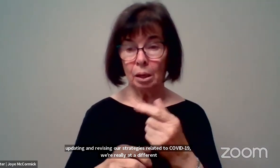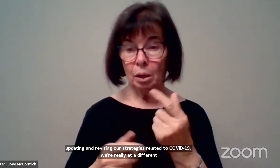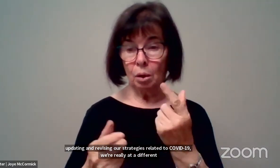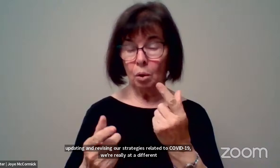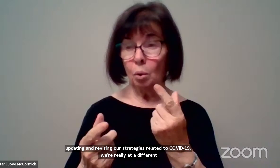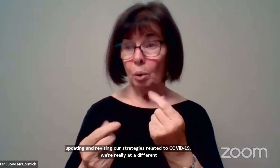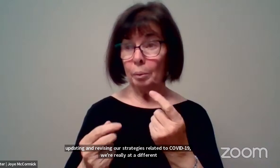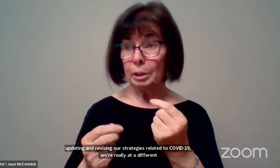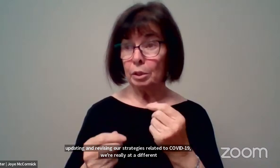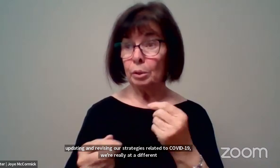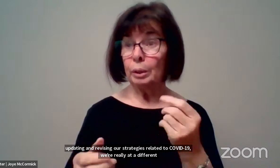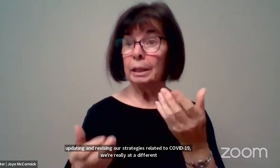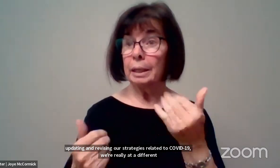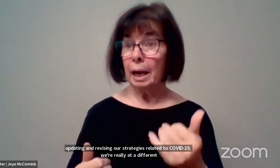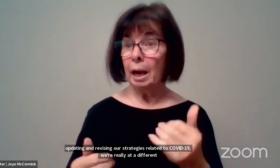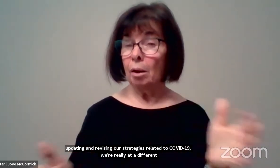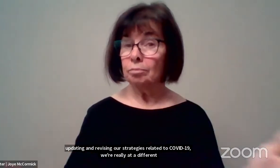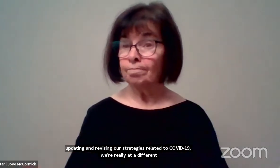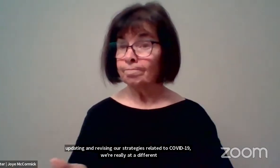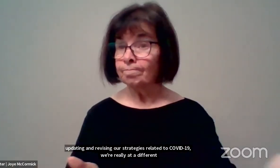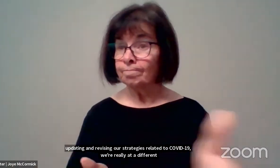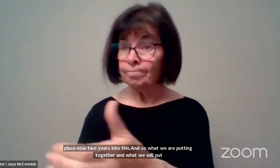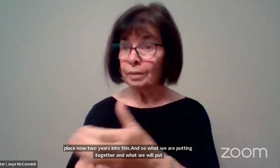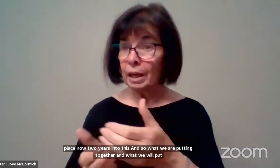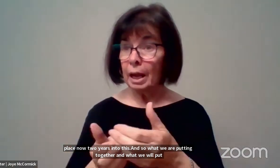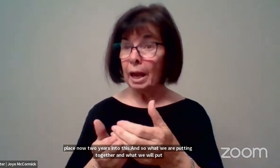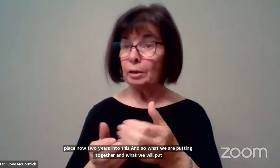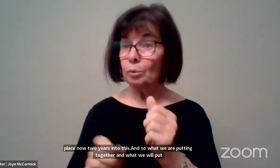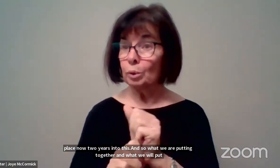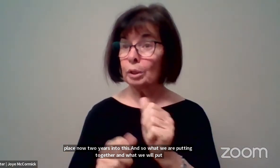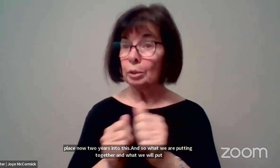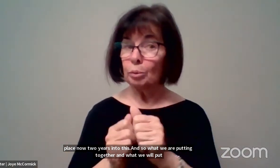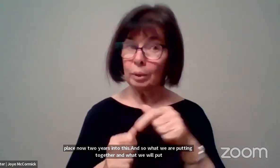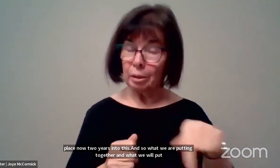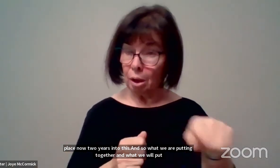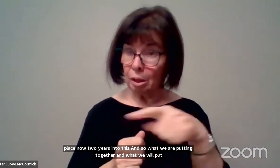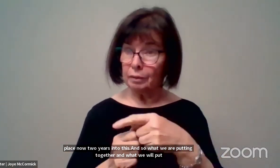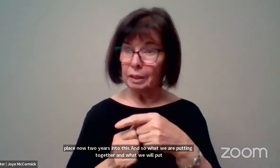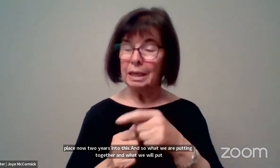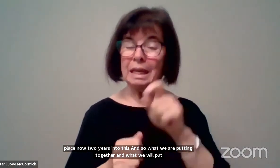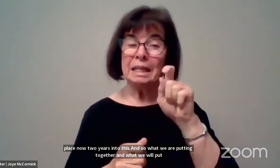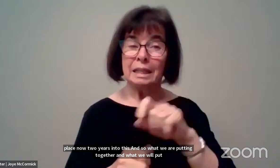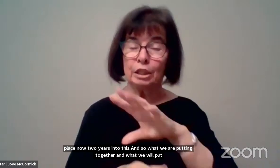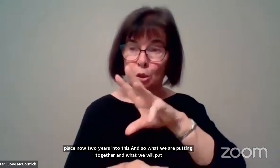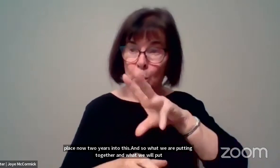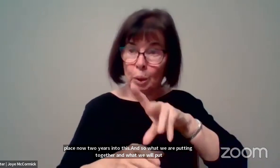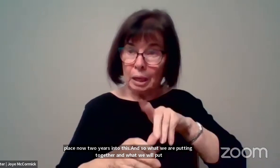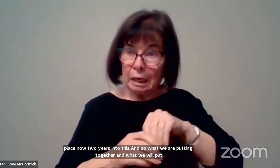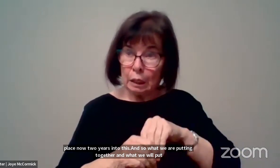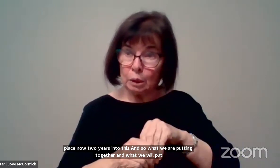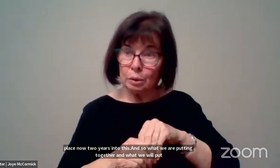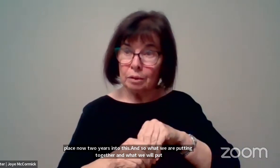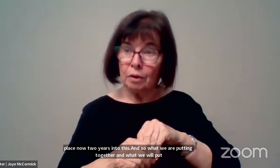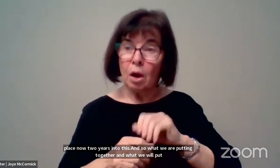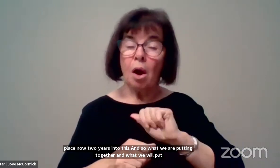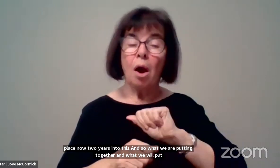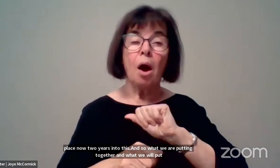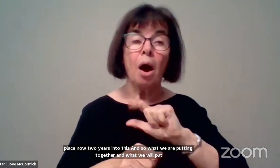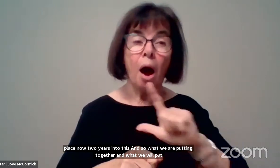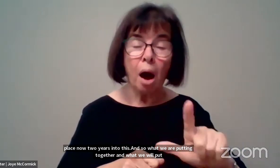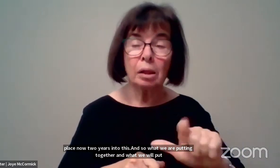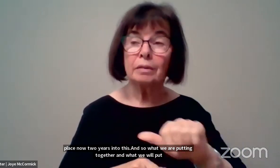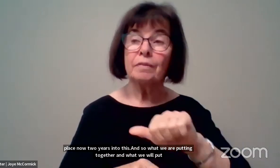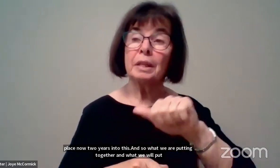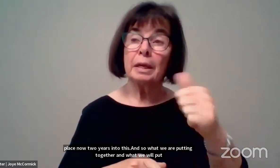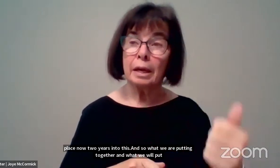what we will put together, hopefully with you all, needs to be inclusive of all of the other health